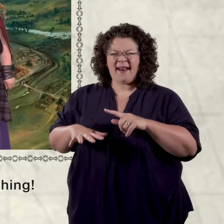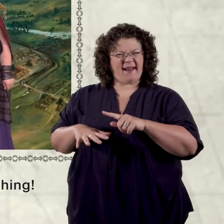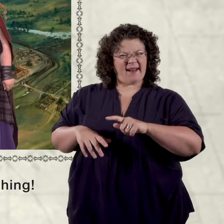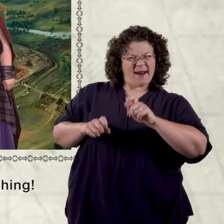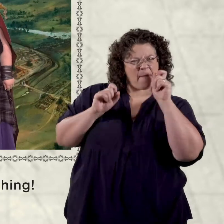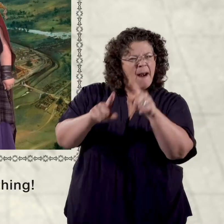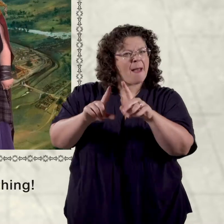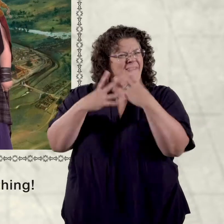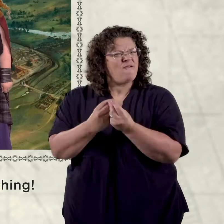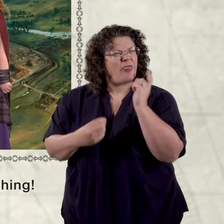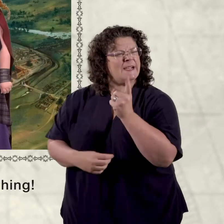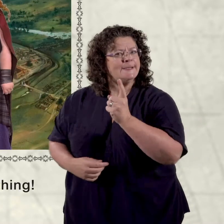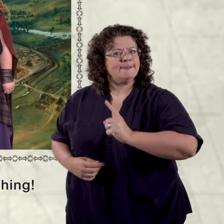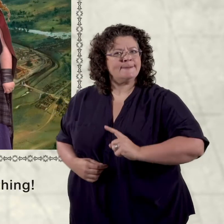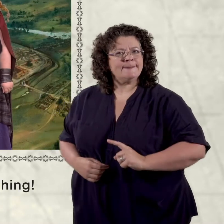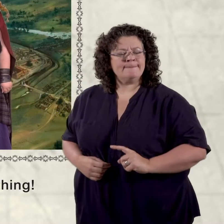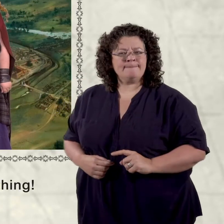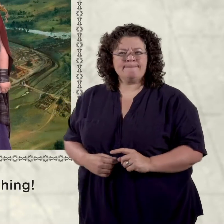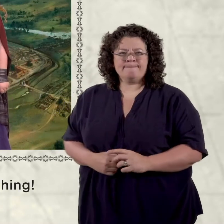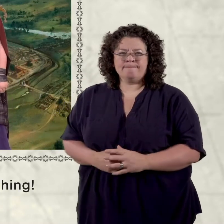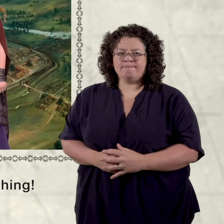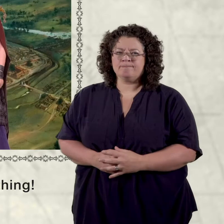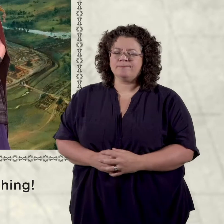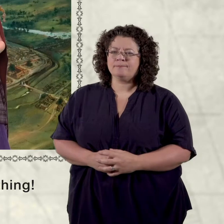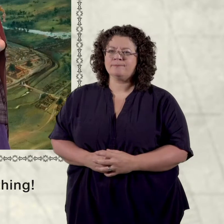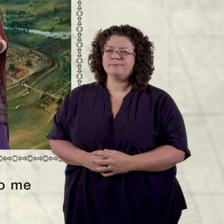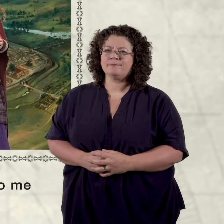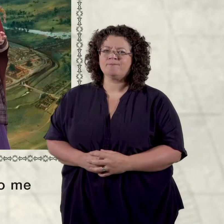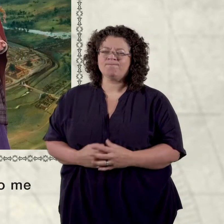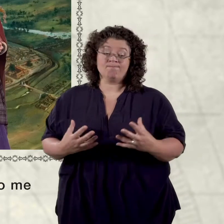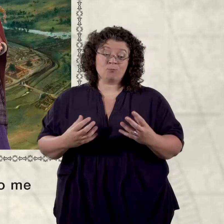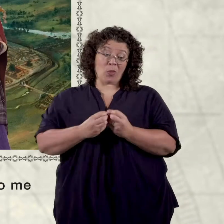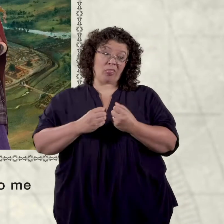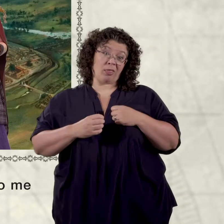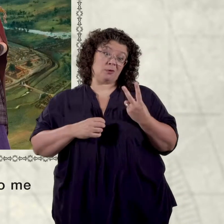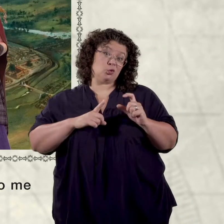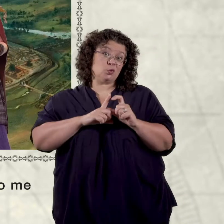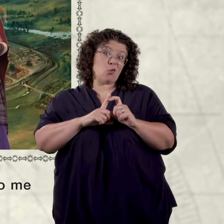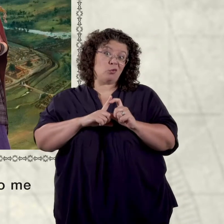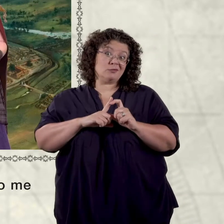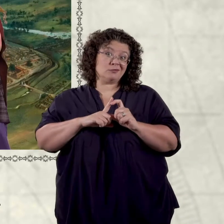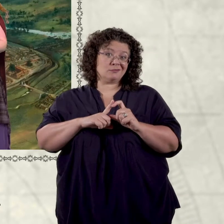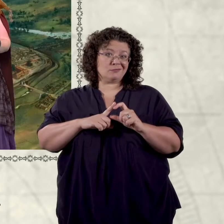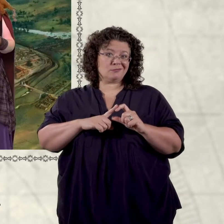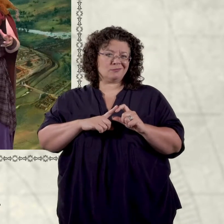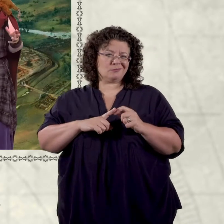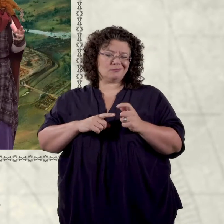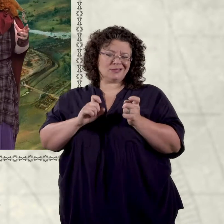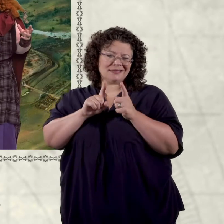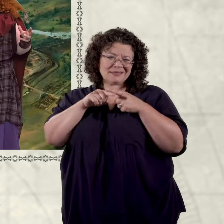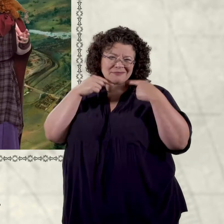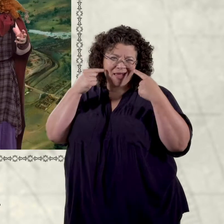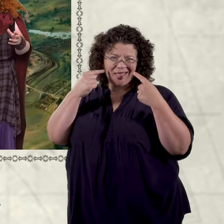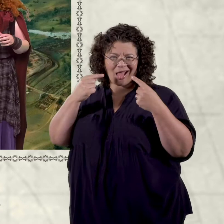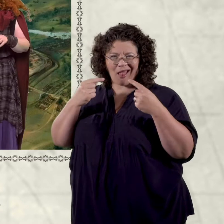was to be blamed for everything. With my daughters standing next to me, I watched with